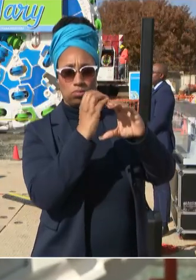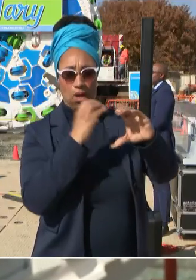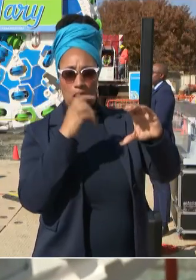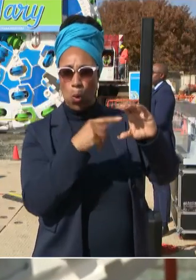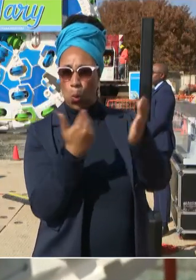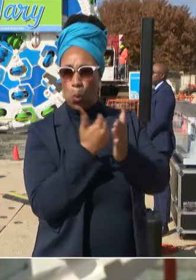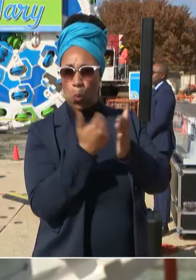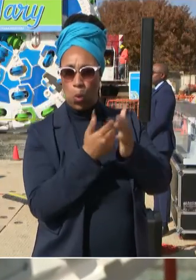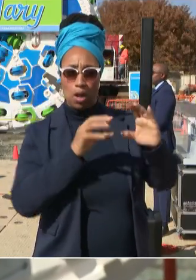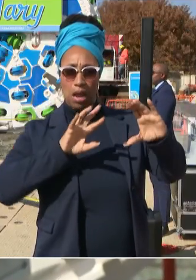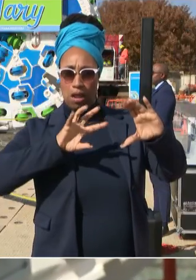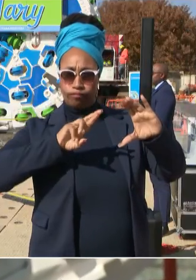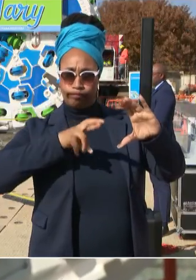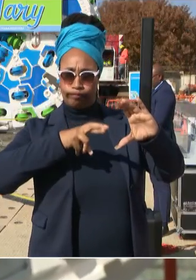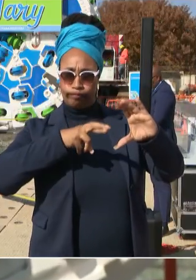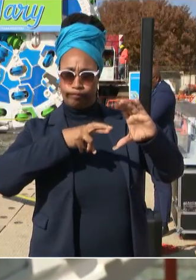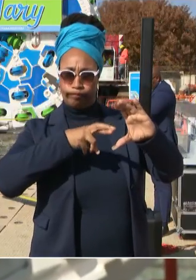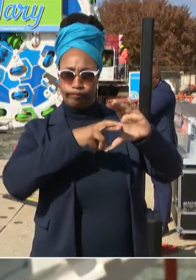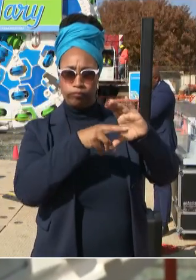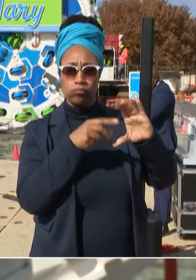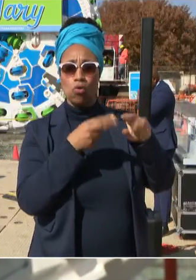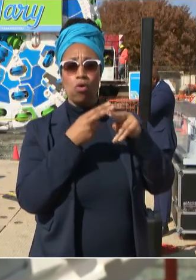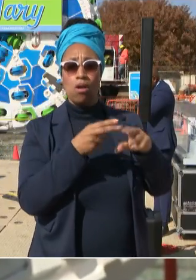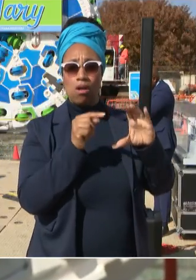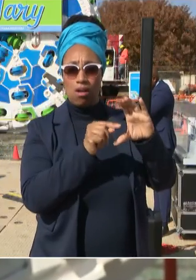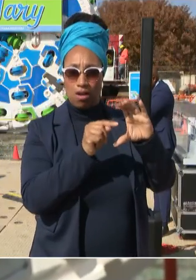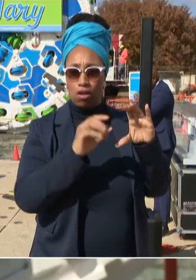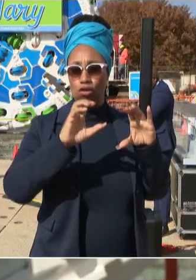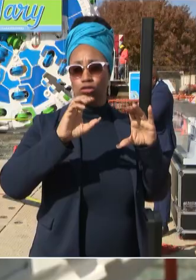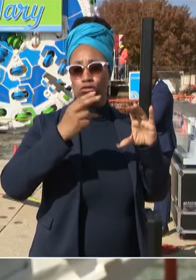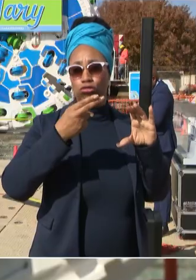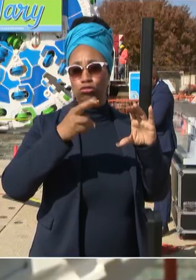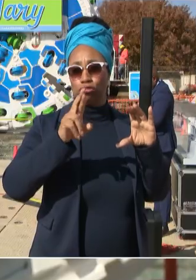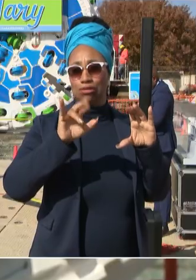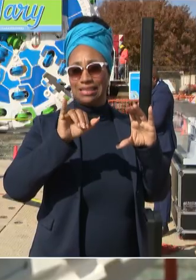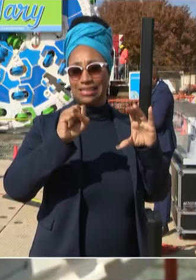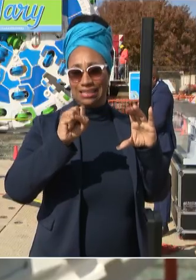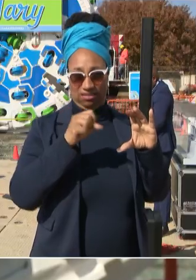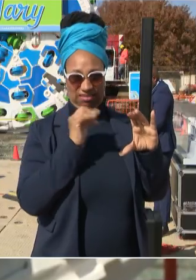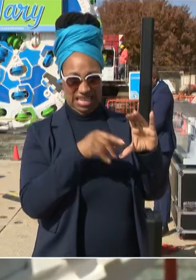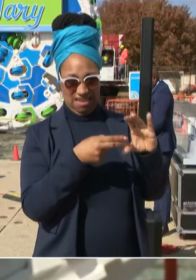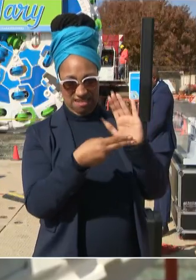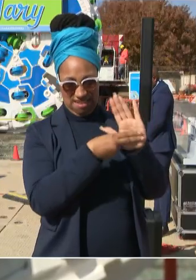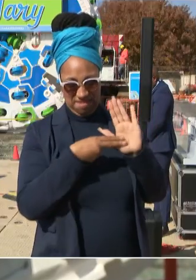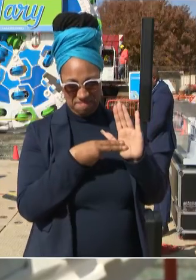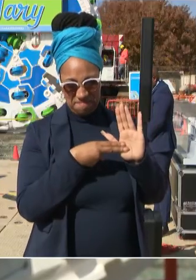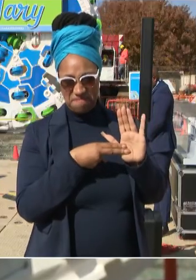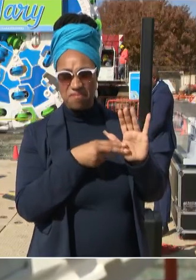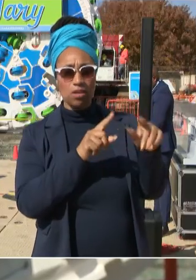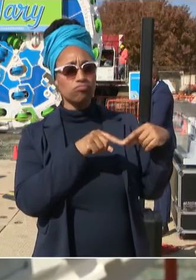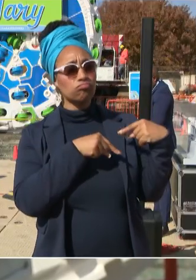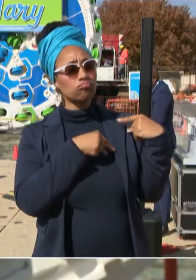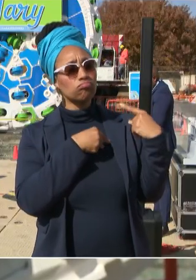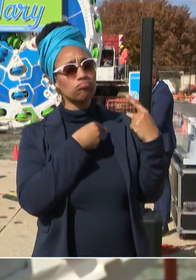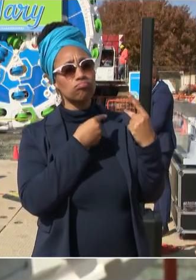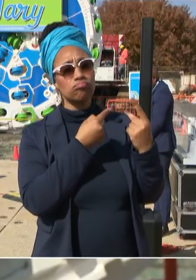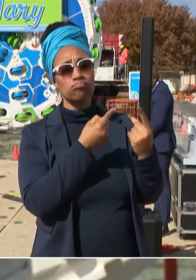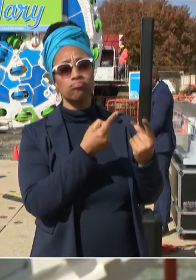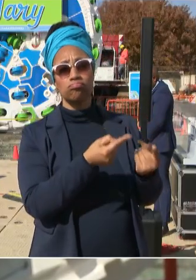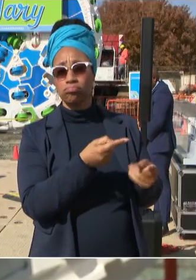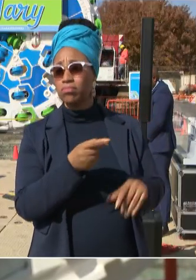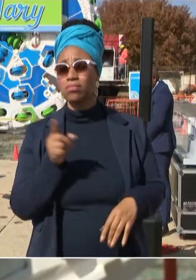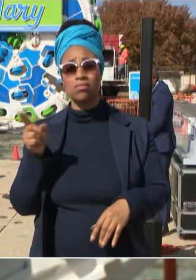led DC Water through a period of significant progress and transformation. His leadership has helped strengthen financial